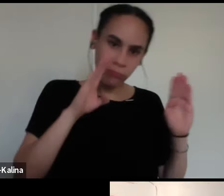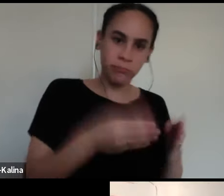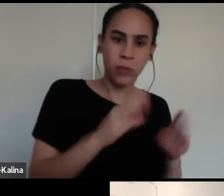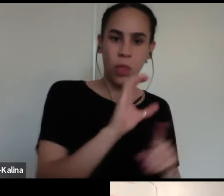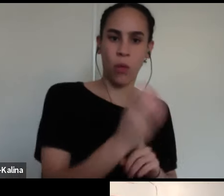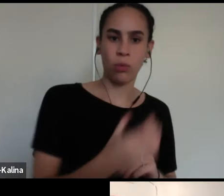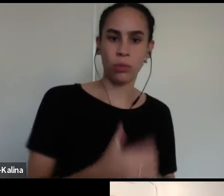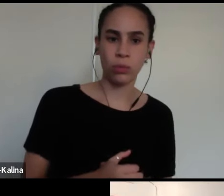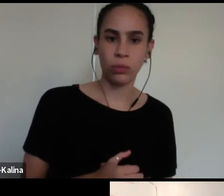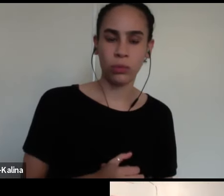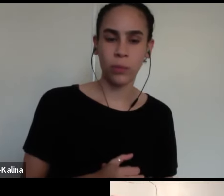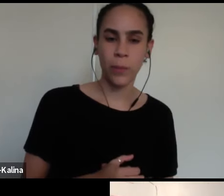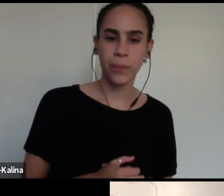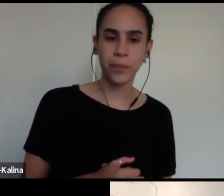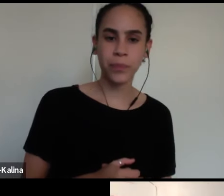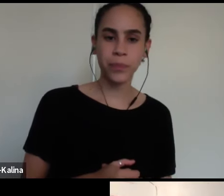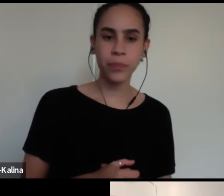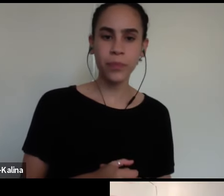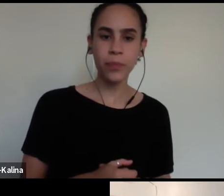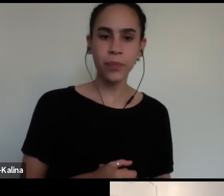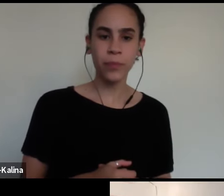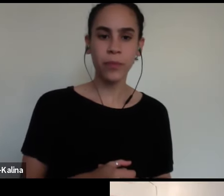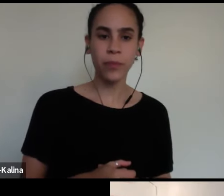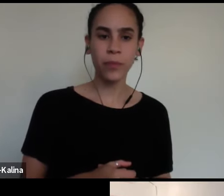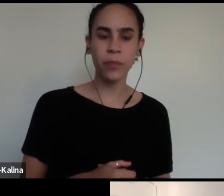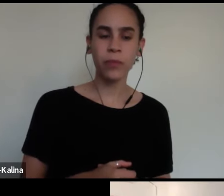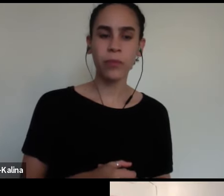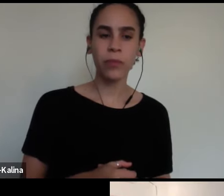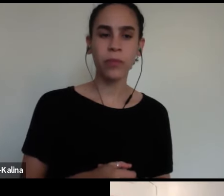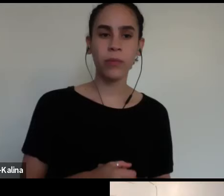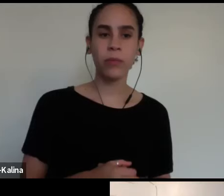And if you could kind of